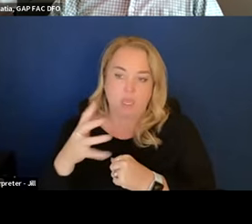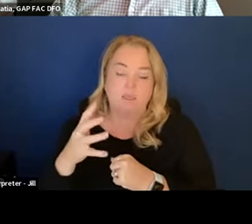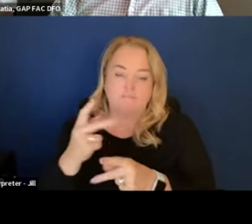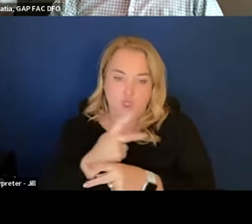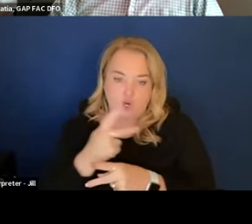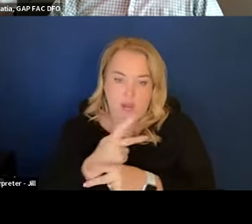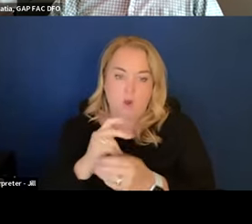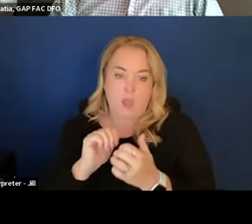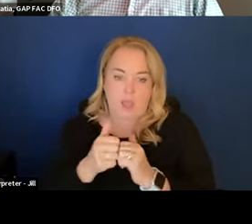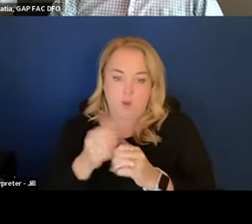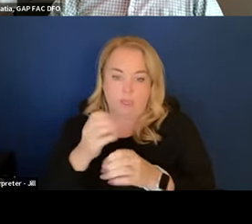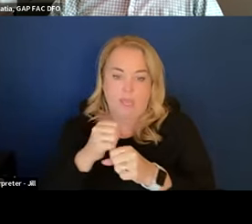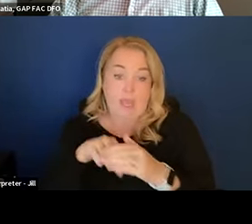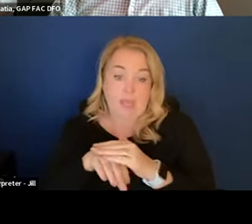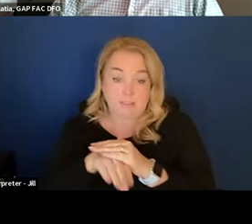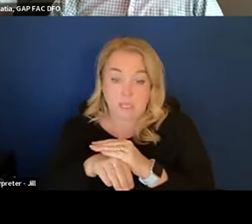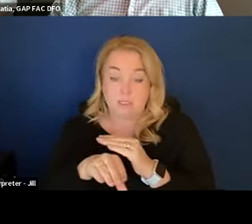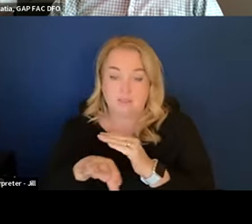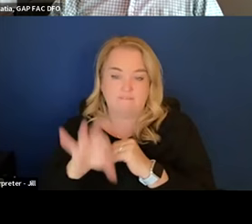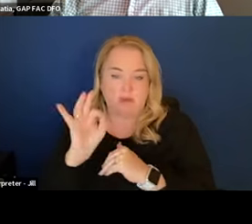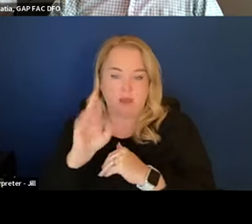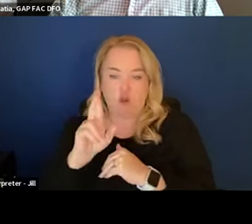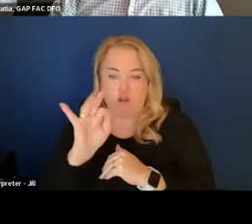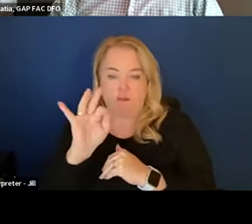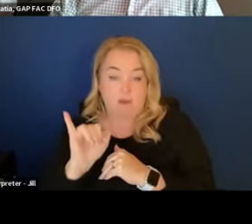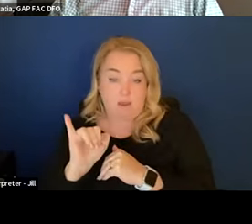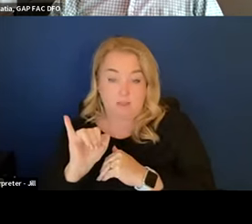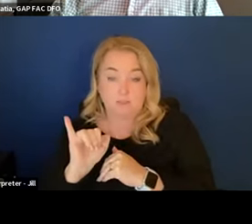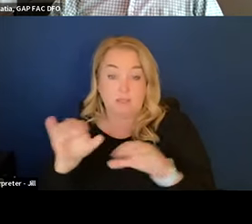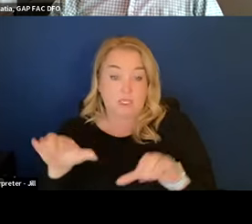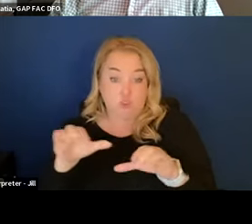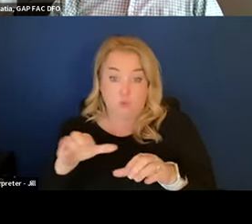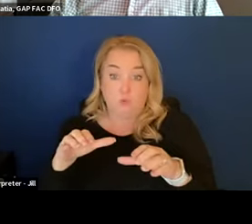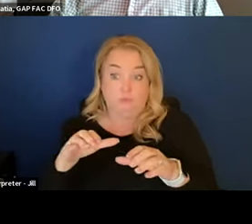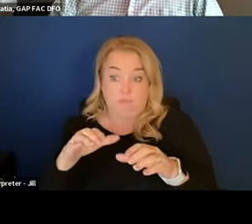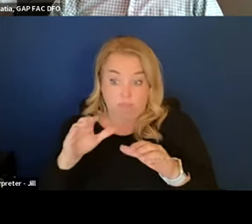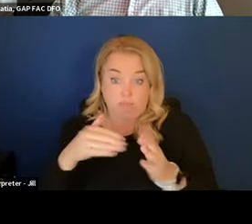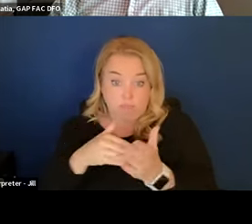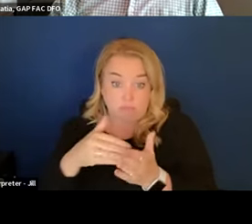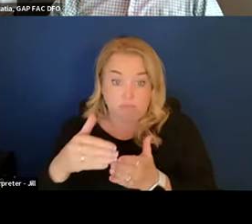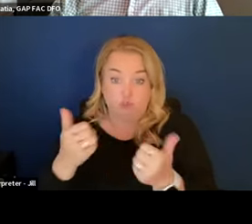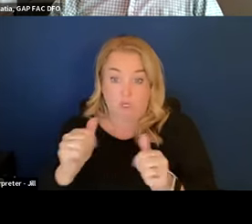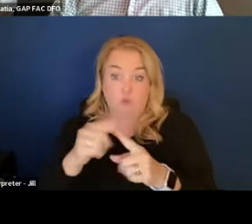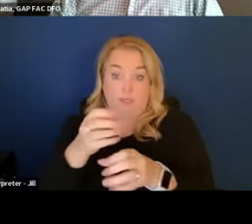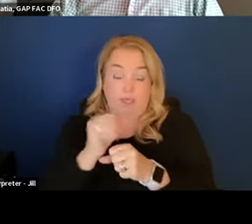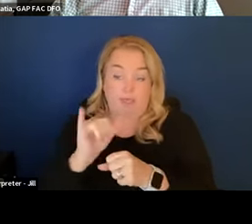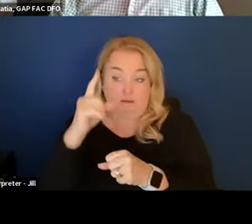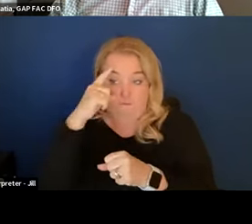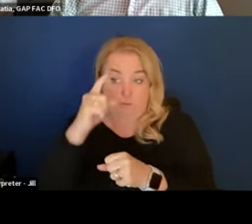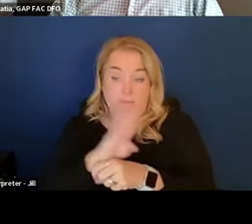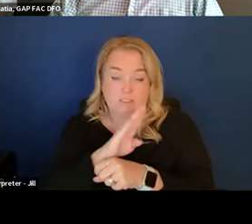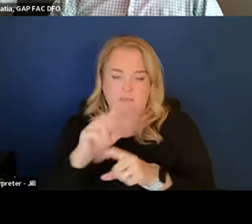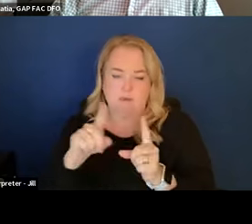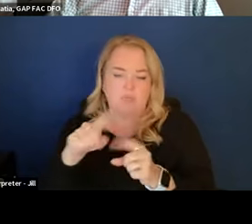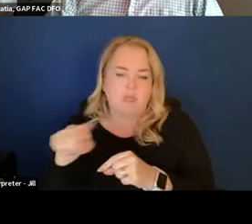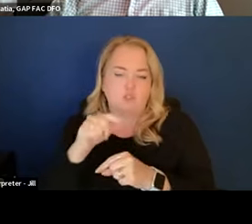out how to get access to or find those RFIs, and they do it actively because they're trying to get government business. But those RFIs don't